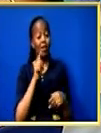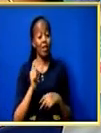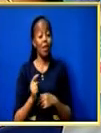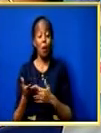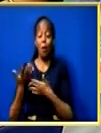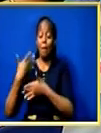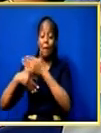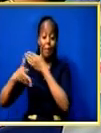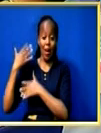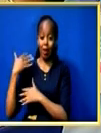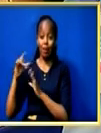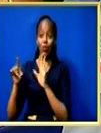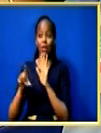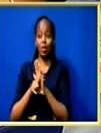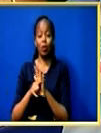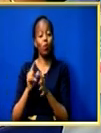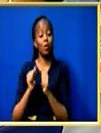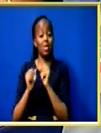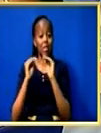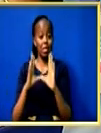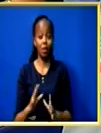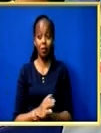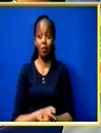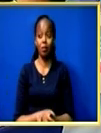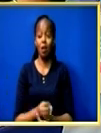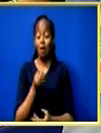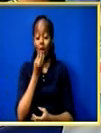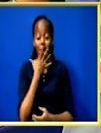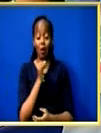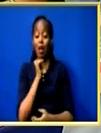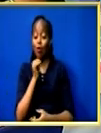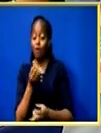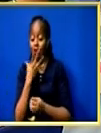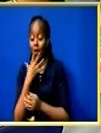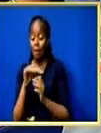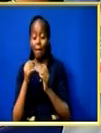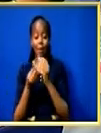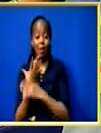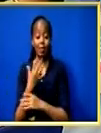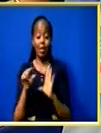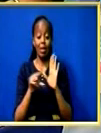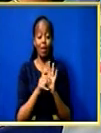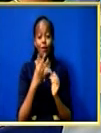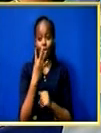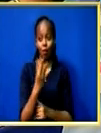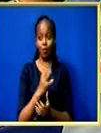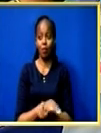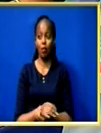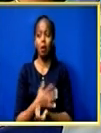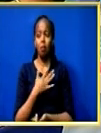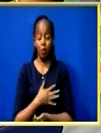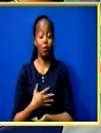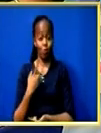grade Grade, Mwalimu. flowering and non-flowering plants. It's grade 4. Grade 4. Yes. So, Ebu, look at